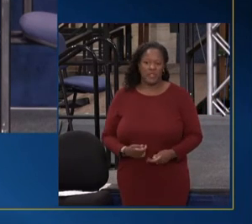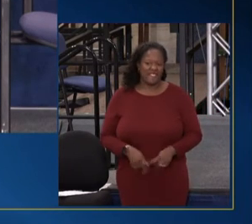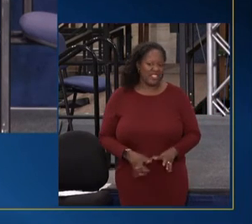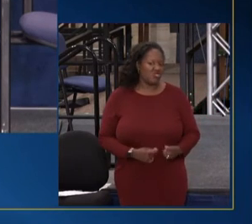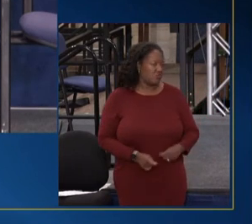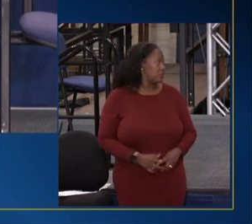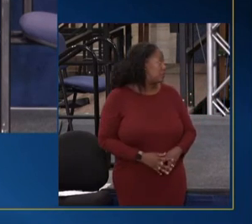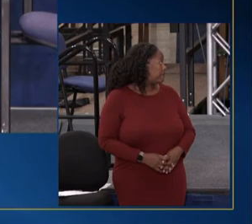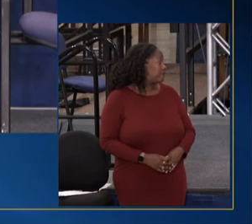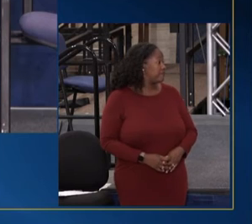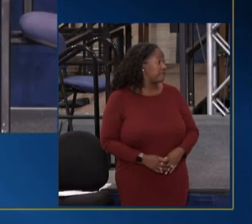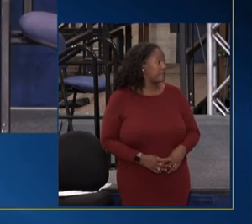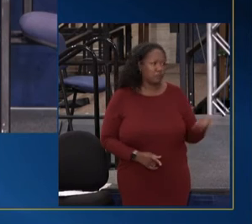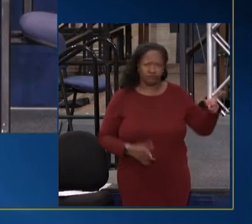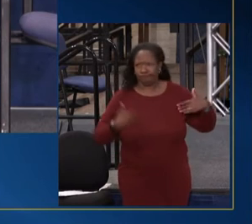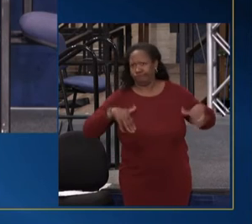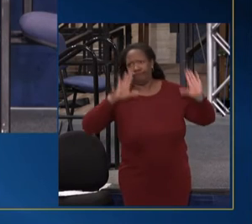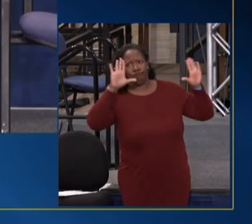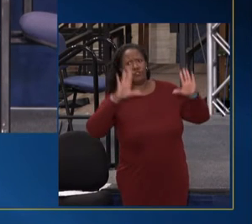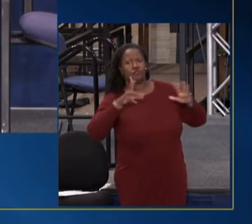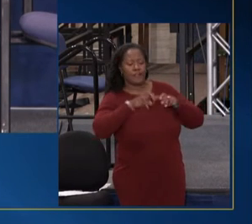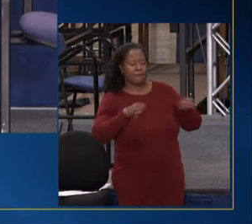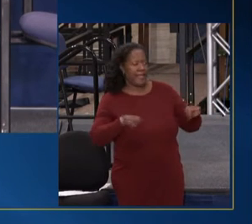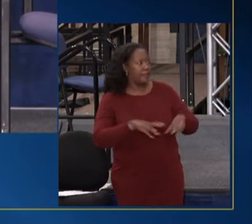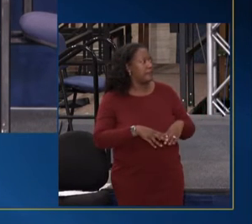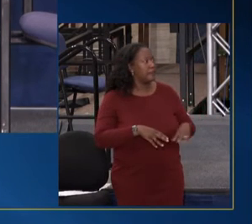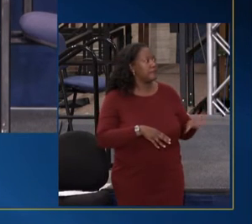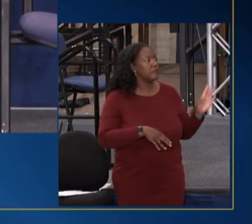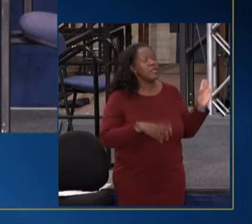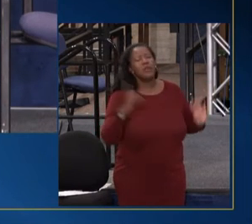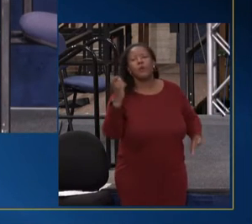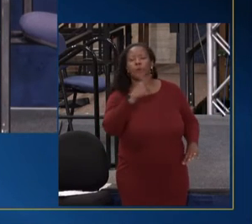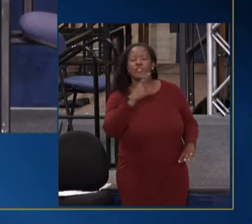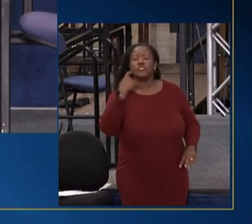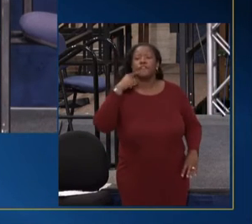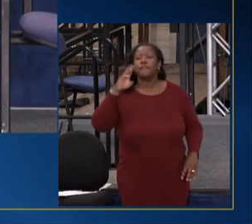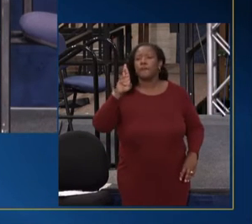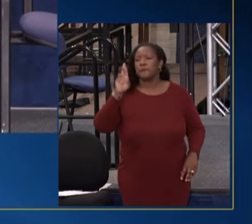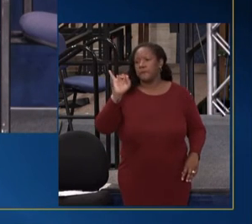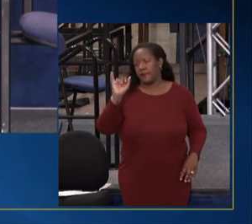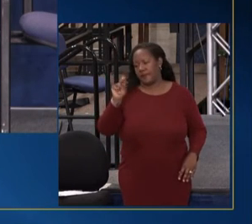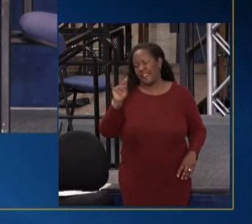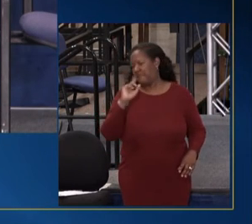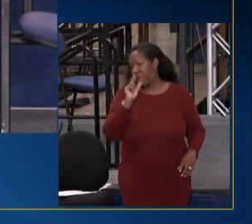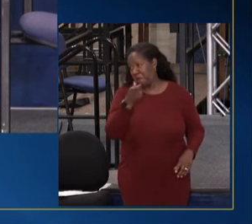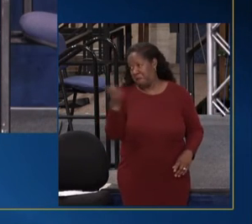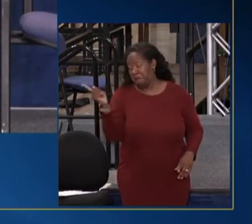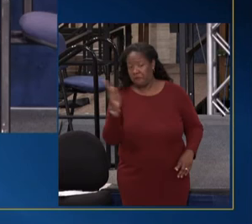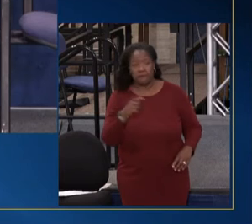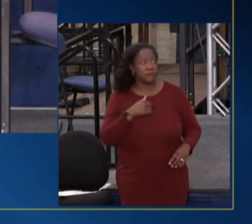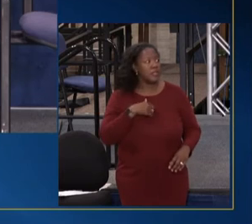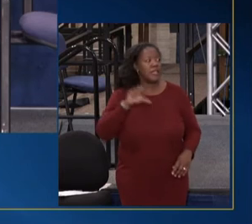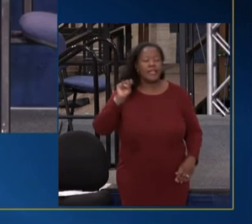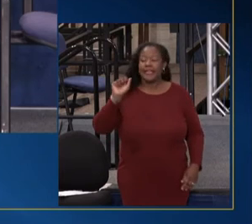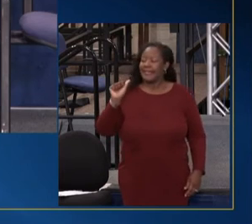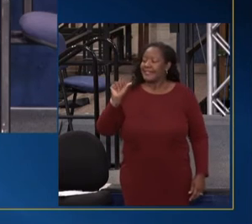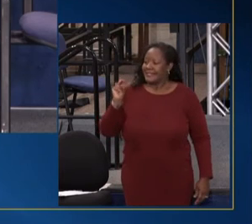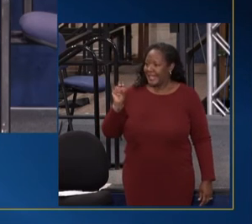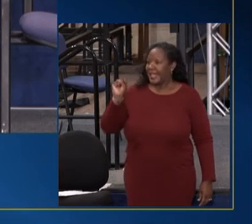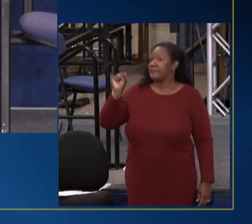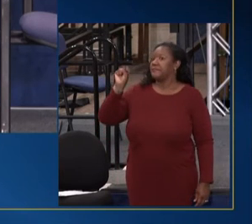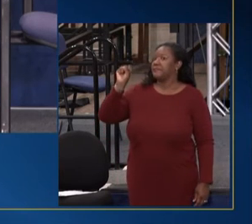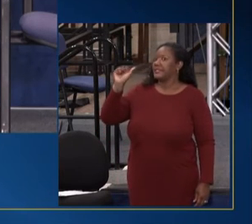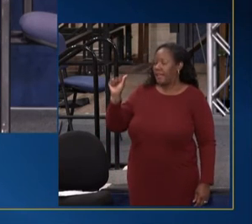Thank you, everybody. Great panel. Question, Brian, for you, but this could be for anyone. What do you see as SAMHSA's role in meeting the needs